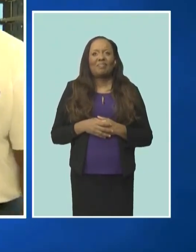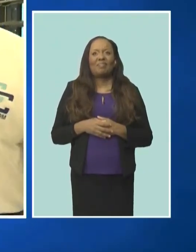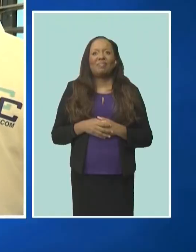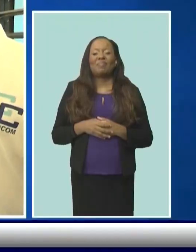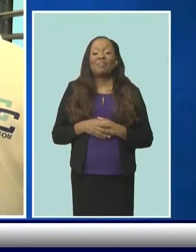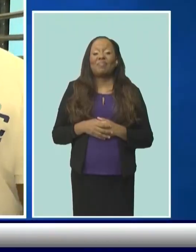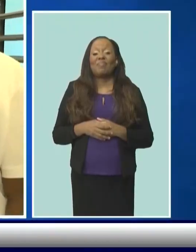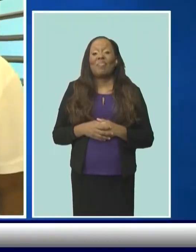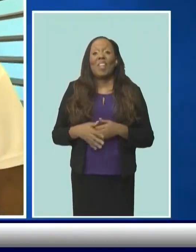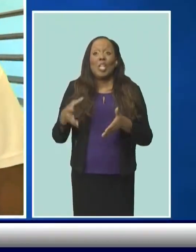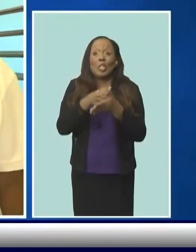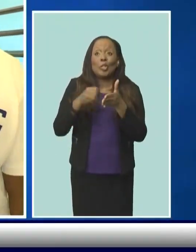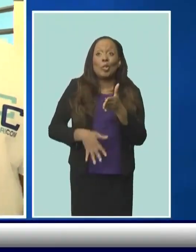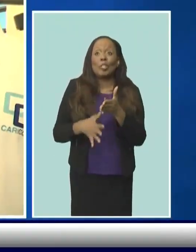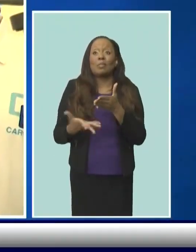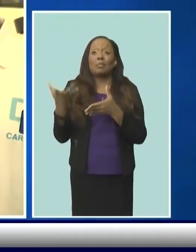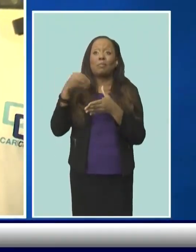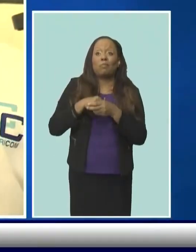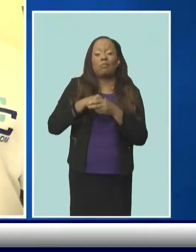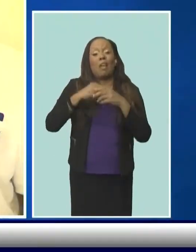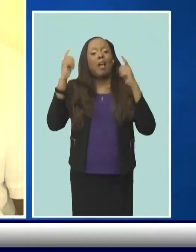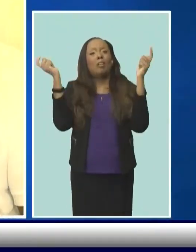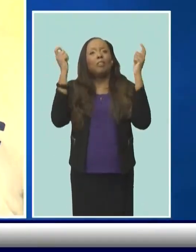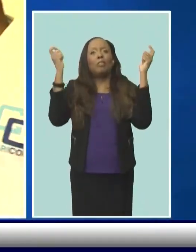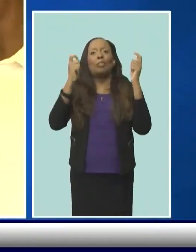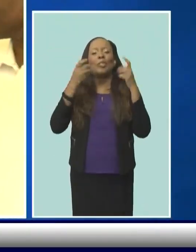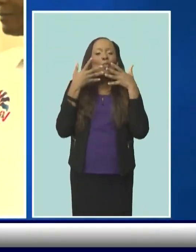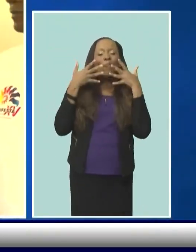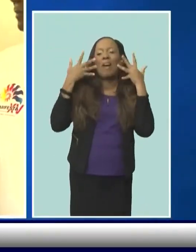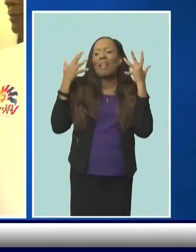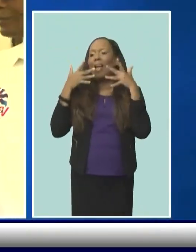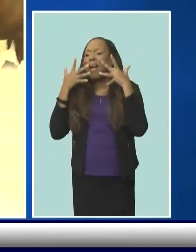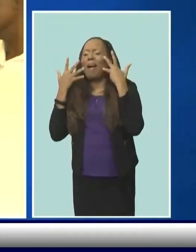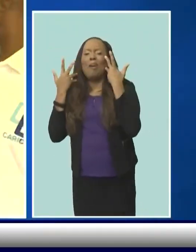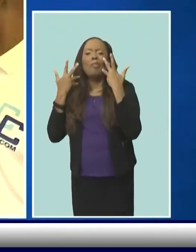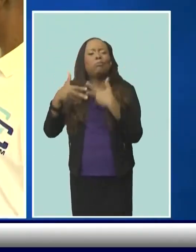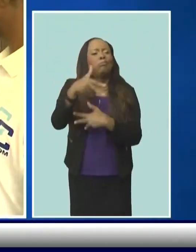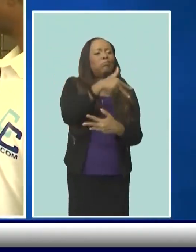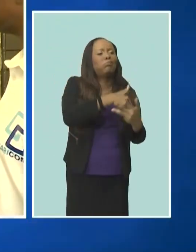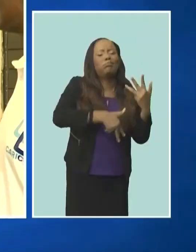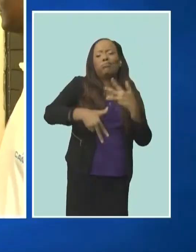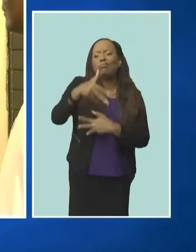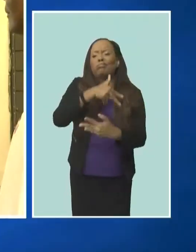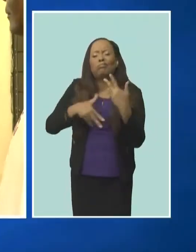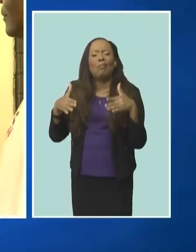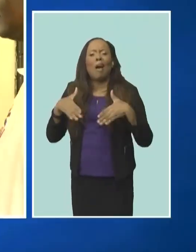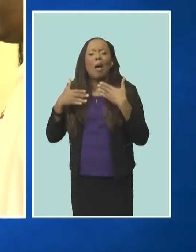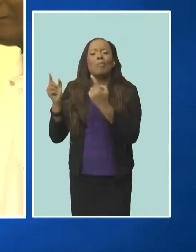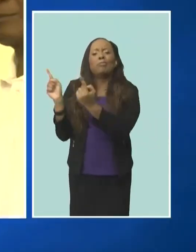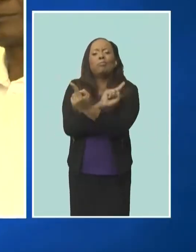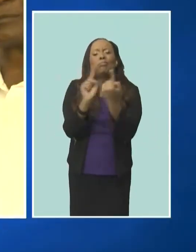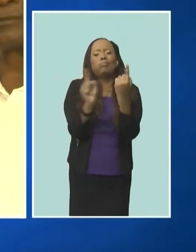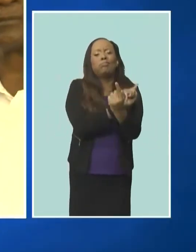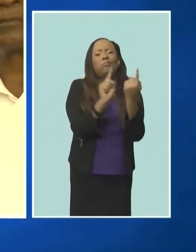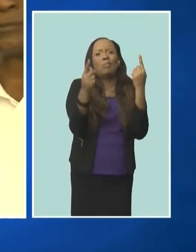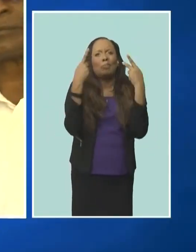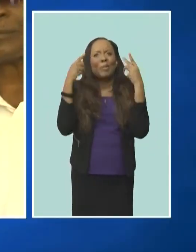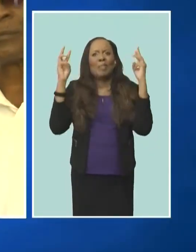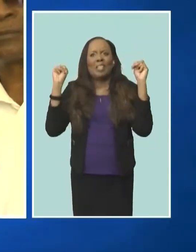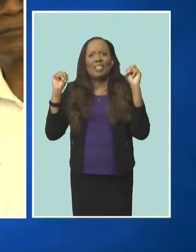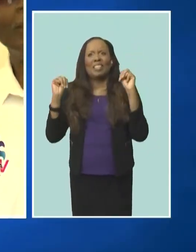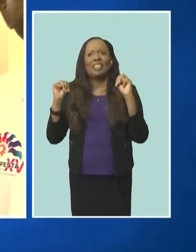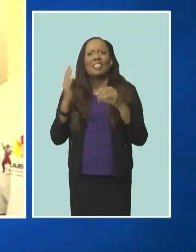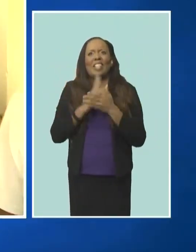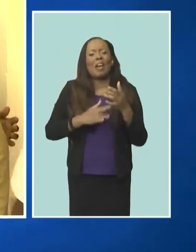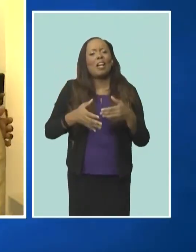Students participating in the Jamboree were smiling and happy to meet Prime Minister Mia Amor-Motley. Several of them got the opportunity to shake